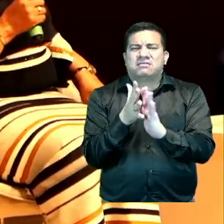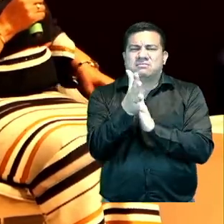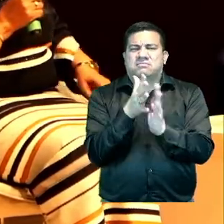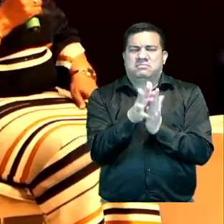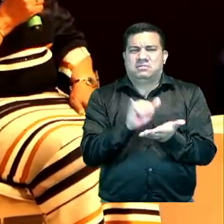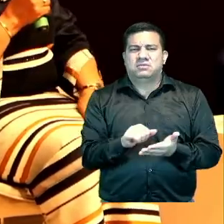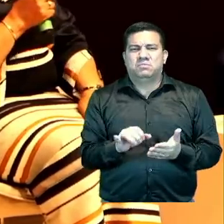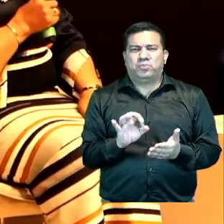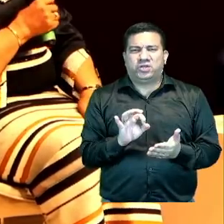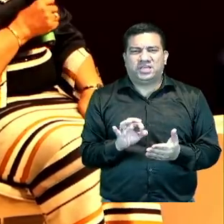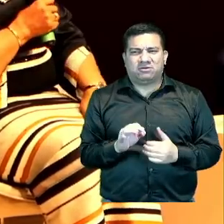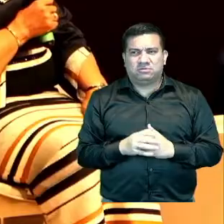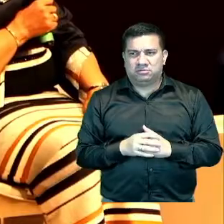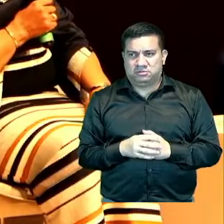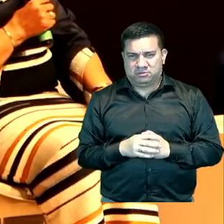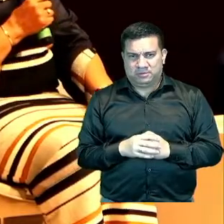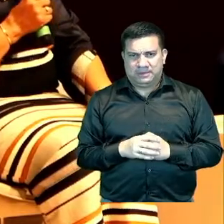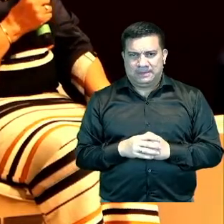First of all,